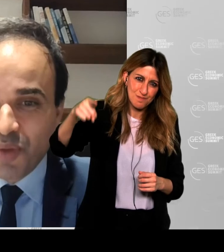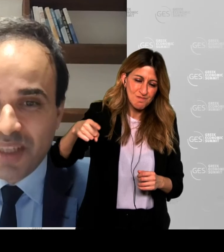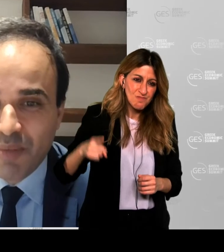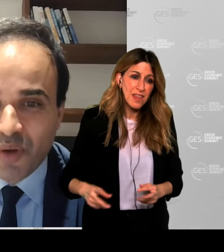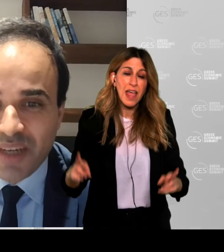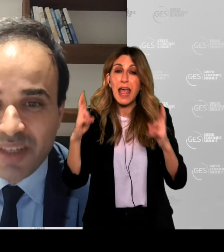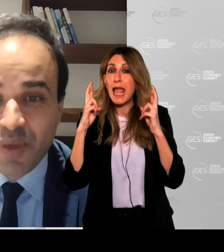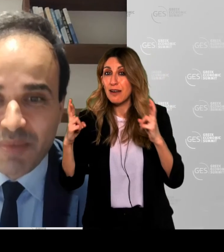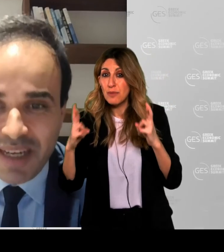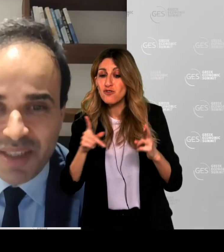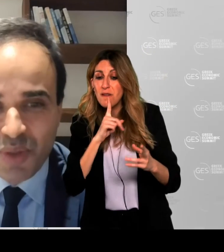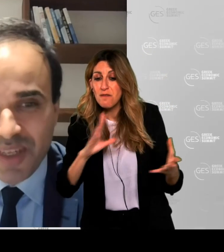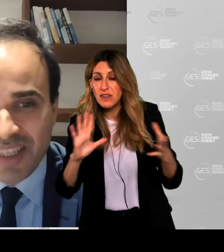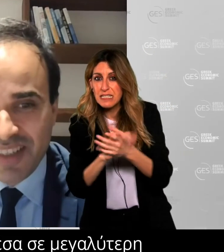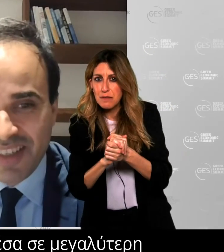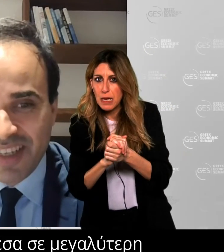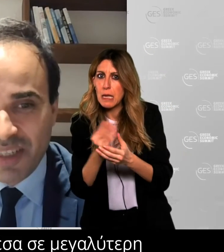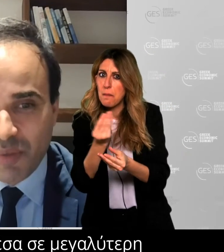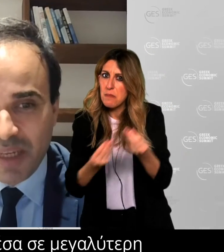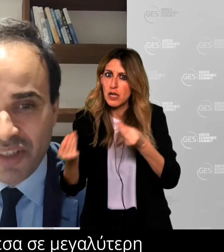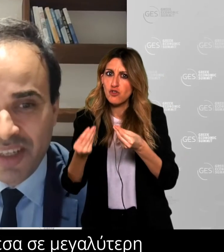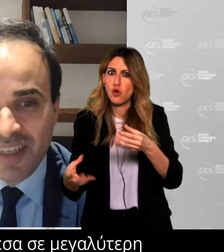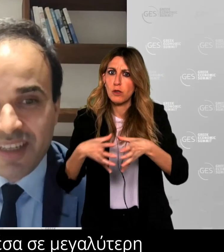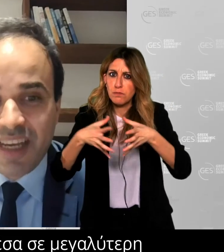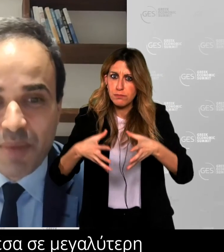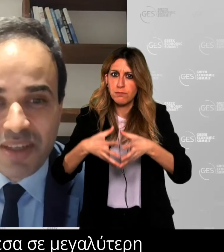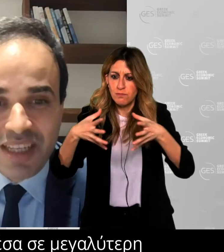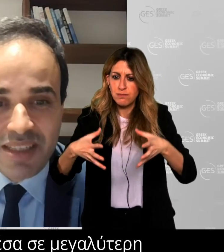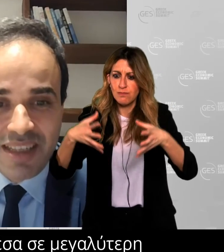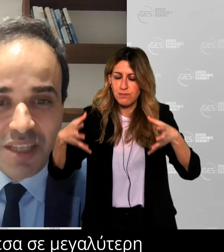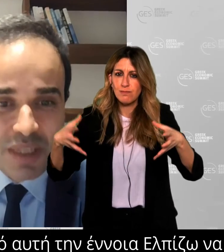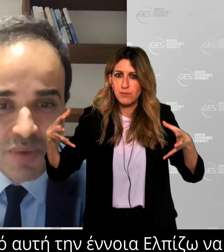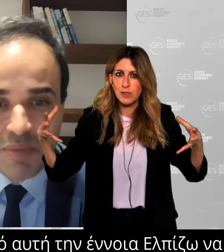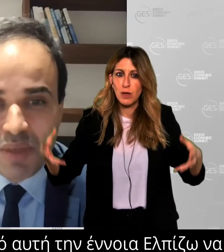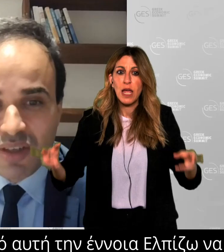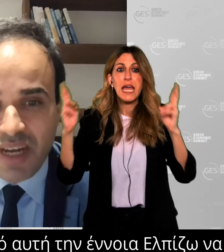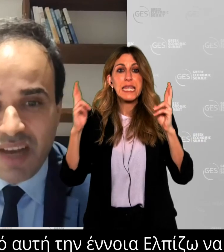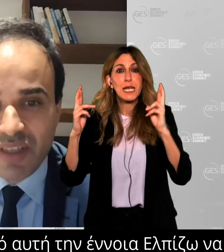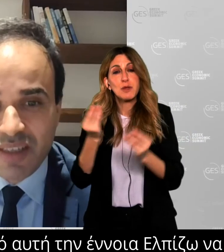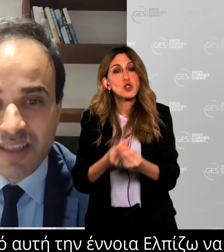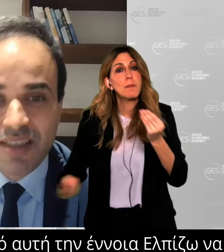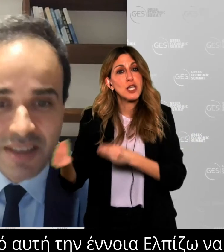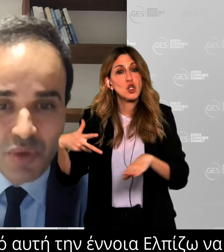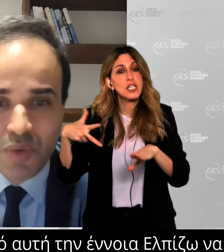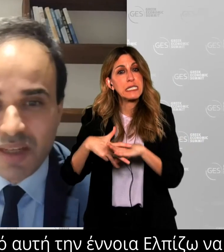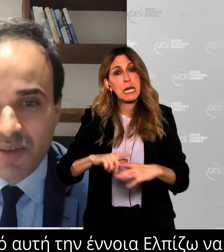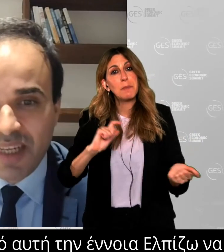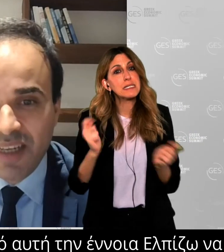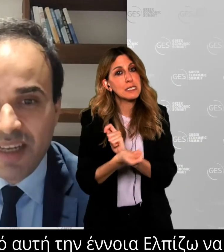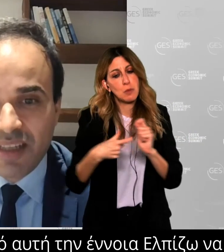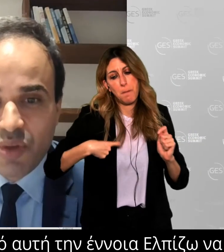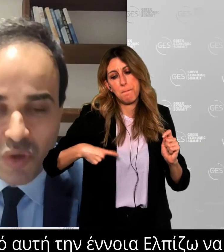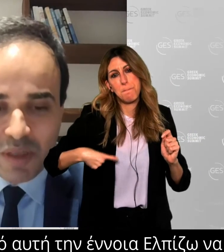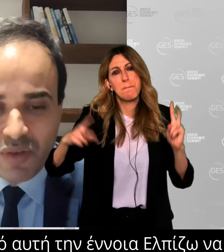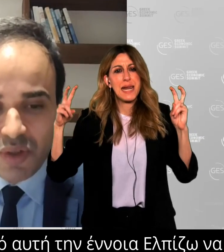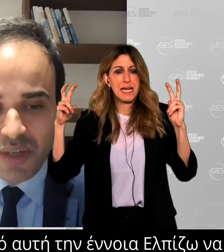would hope to see more Greek banks join in the Net Zero pledge. Simon, it has been a great pleasure having you with us